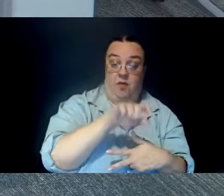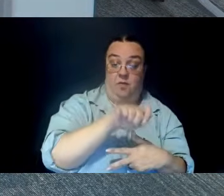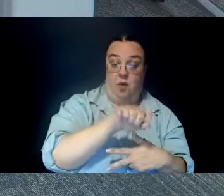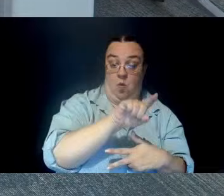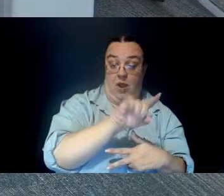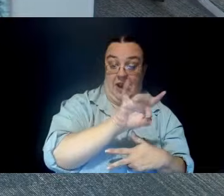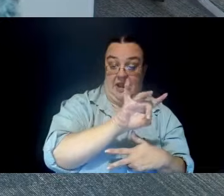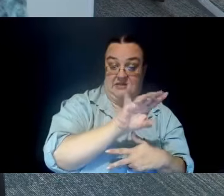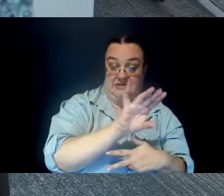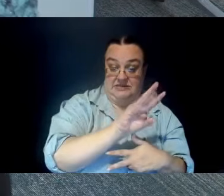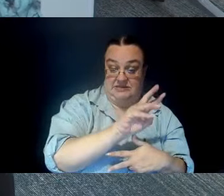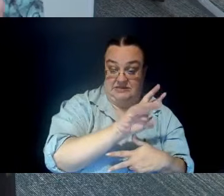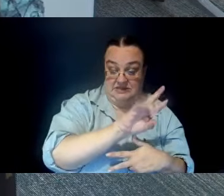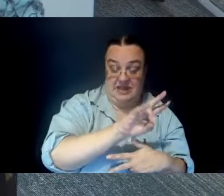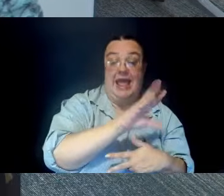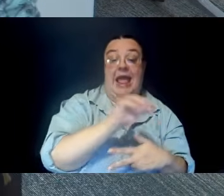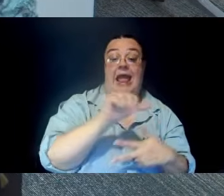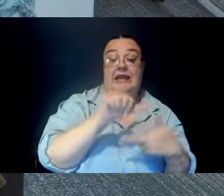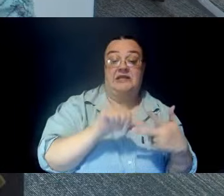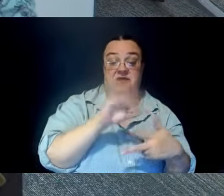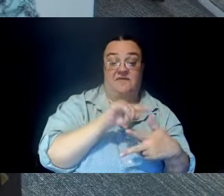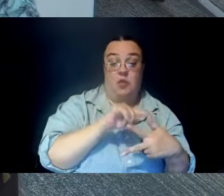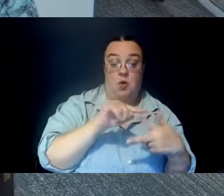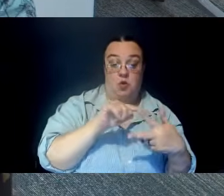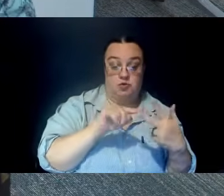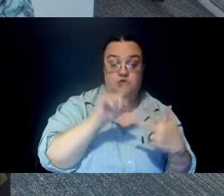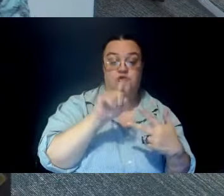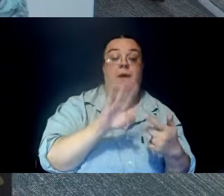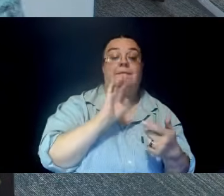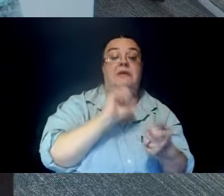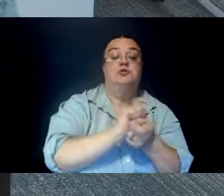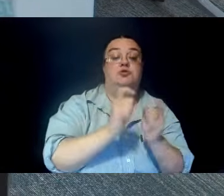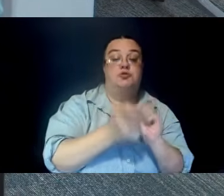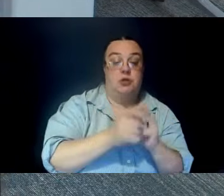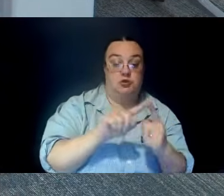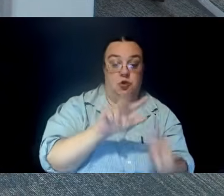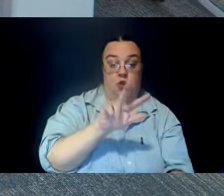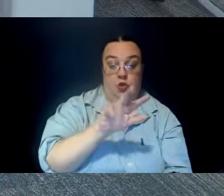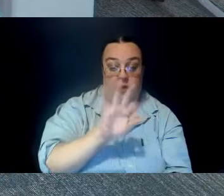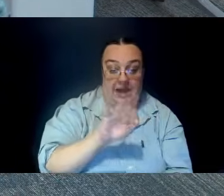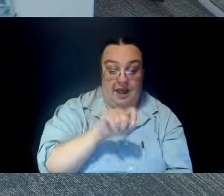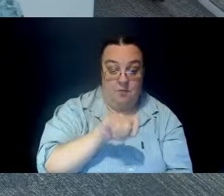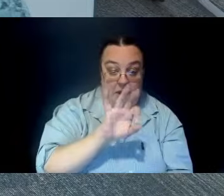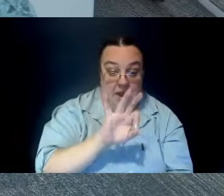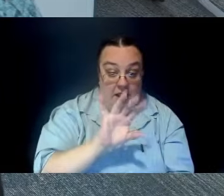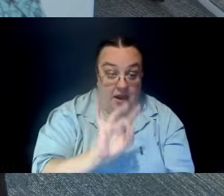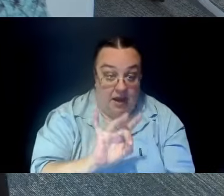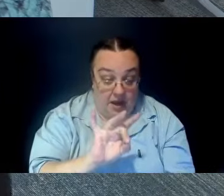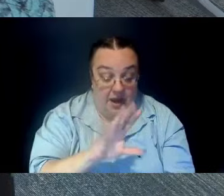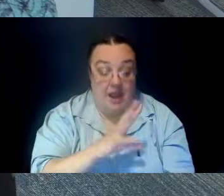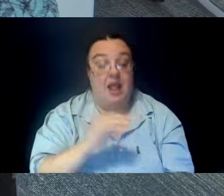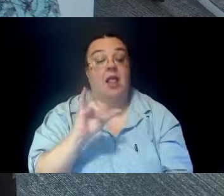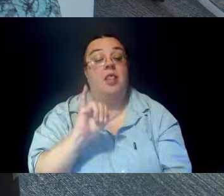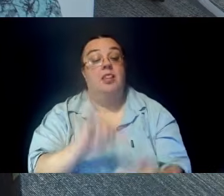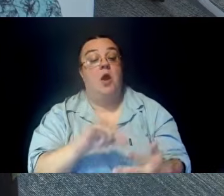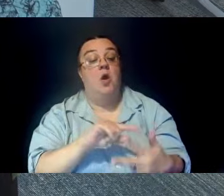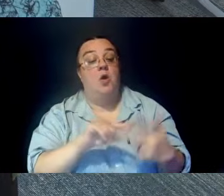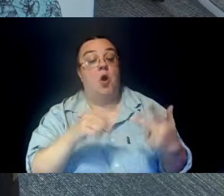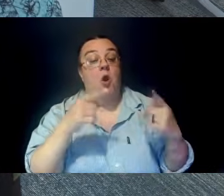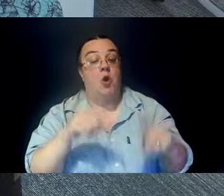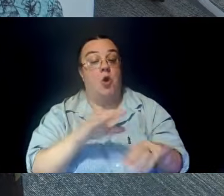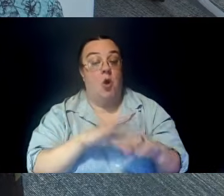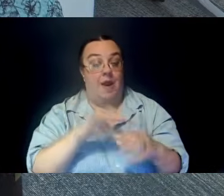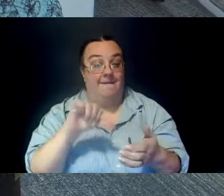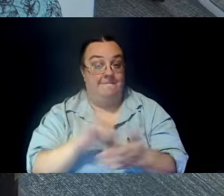44.1867. Yes. And each of those should be changed to 39.98. And those occur on